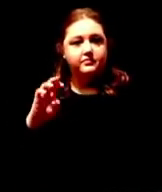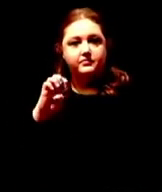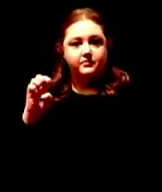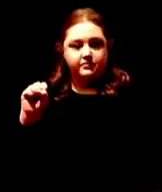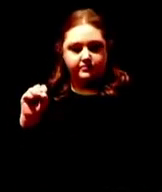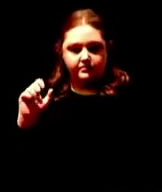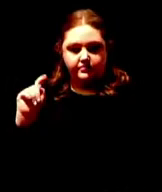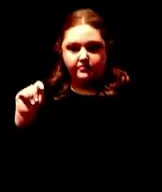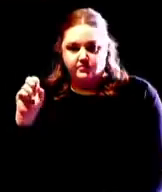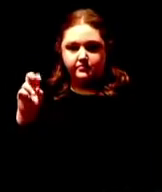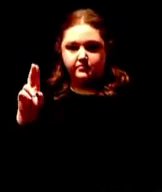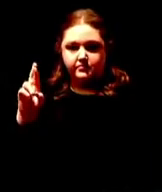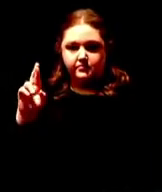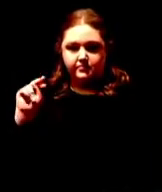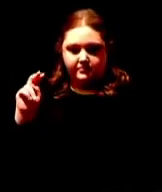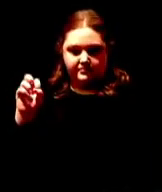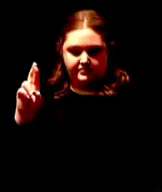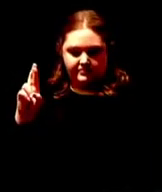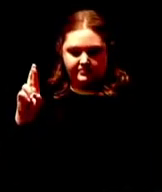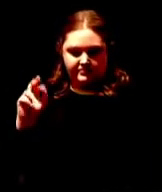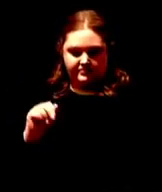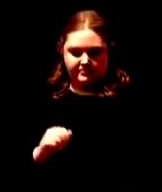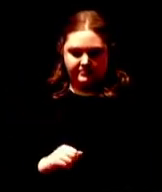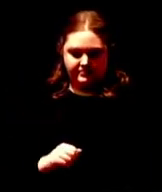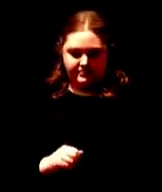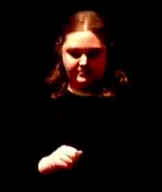Reese Turner.